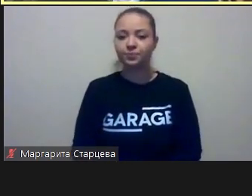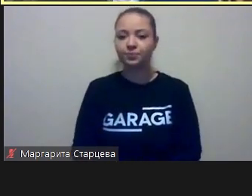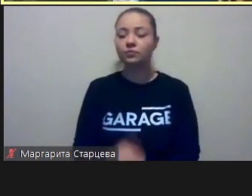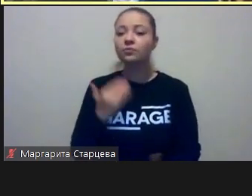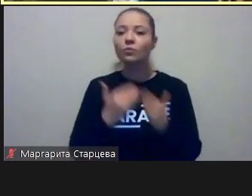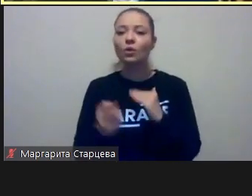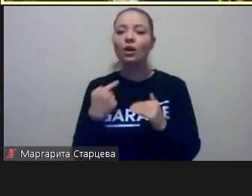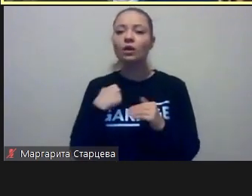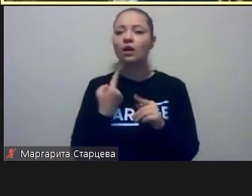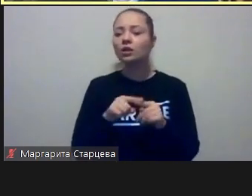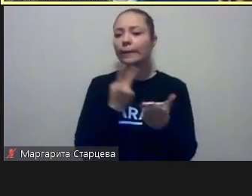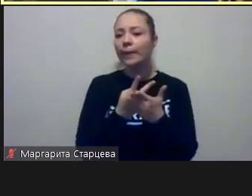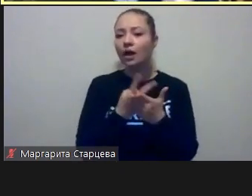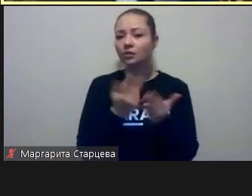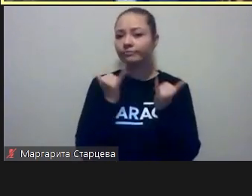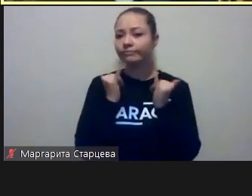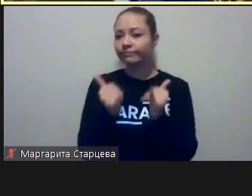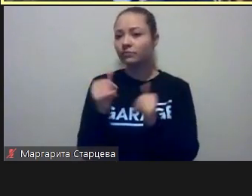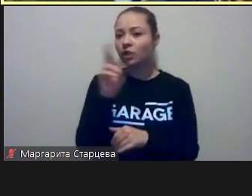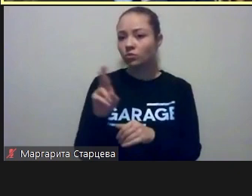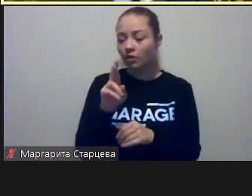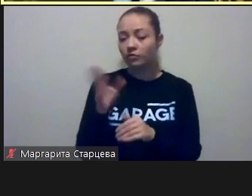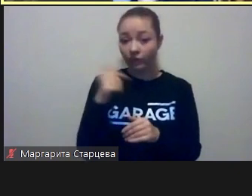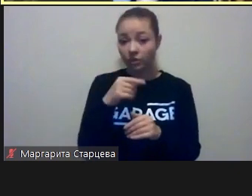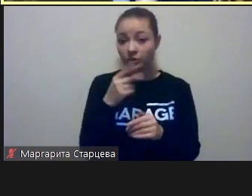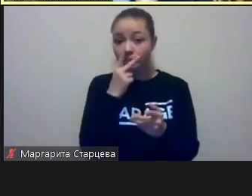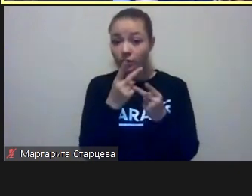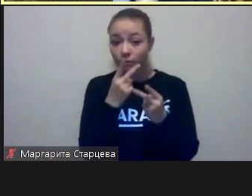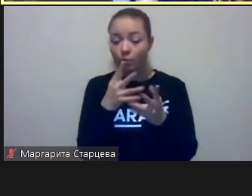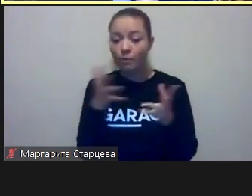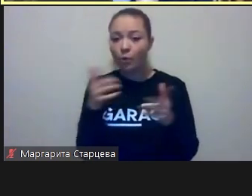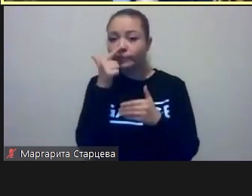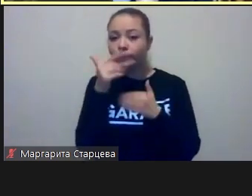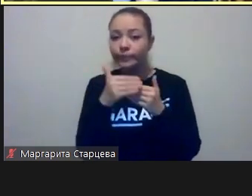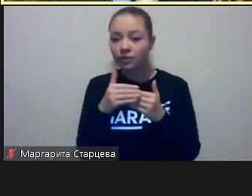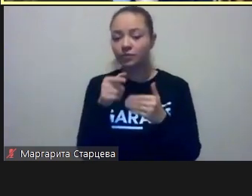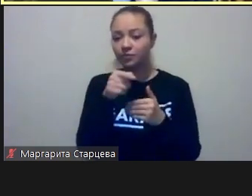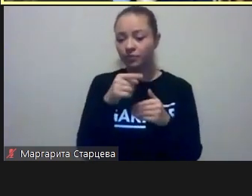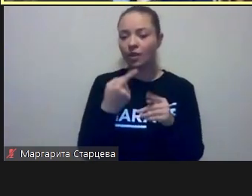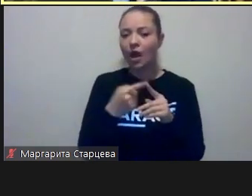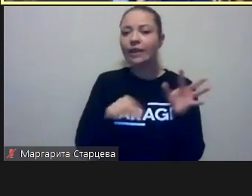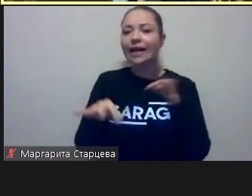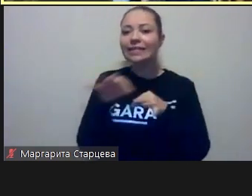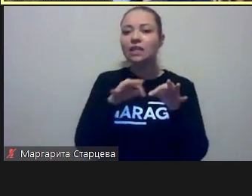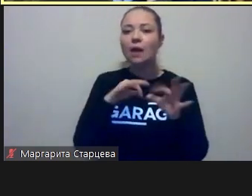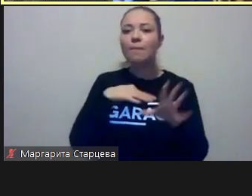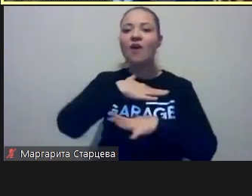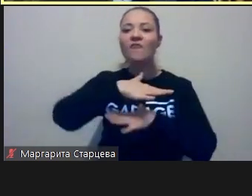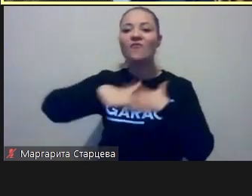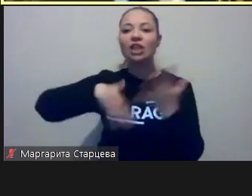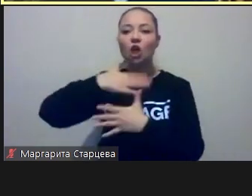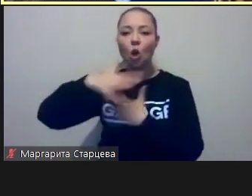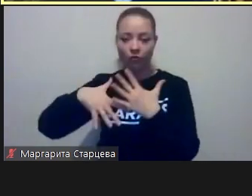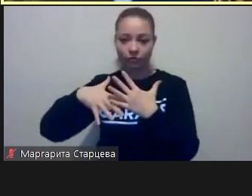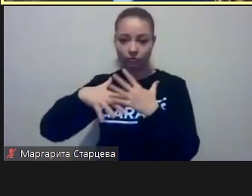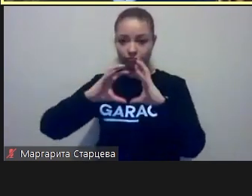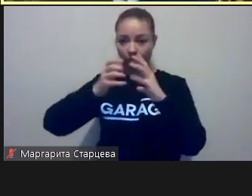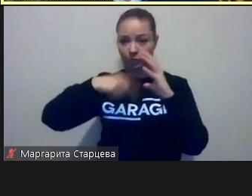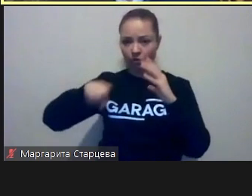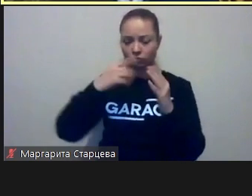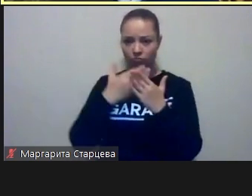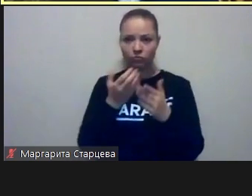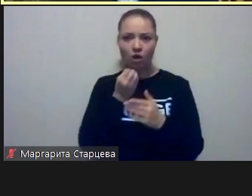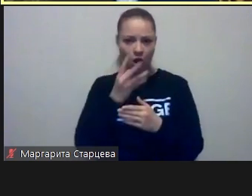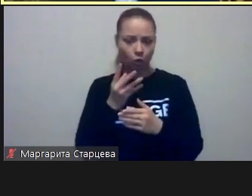wind currents, no? Look, here is a graphic which is quite very nice. This is a collaboration with IPS,